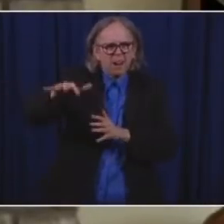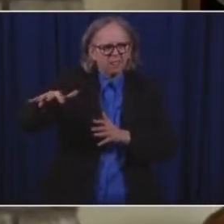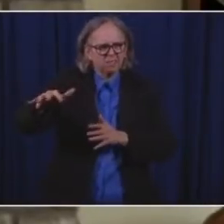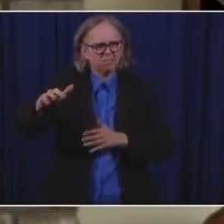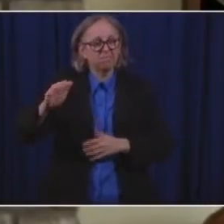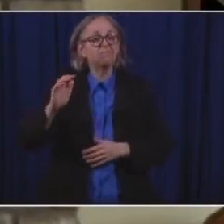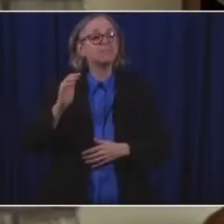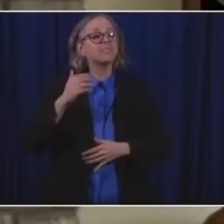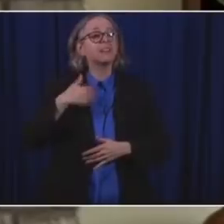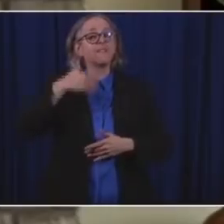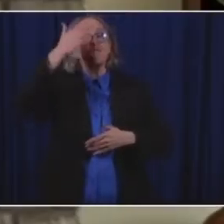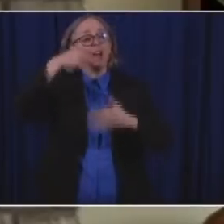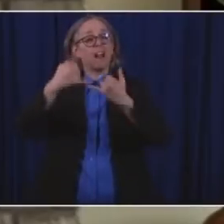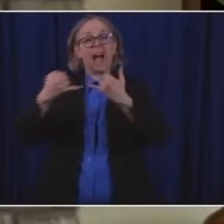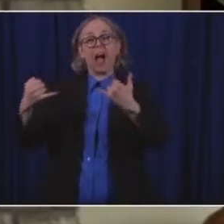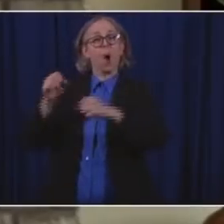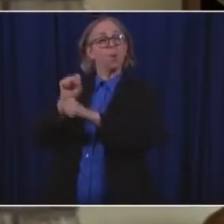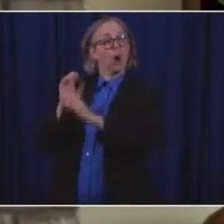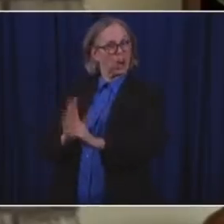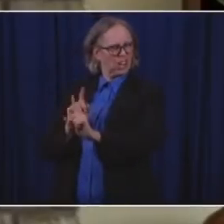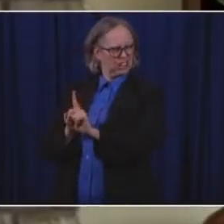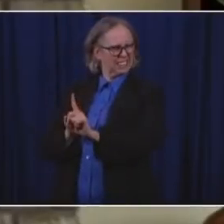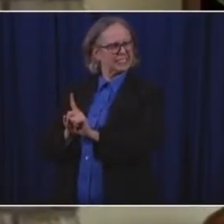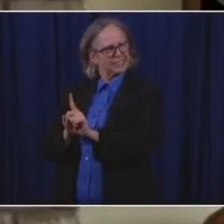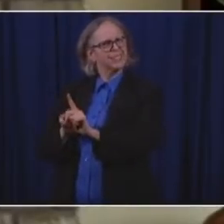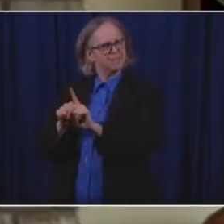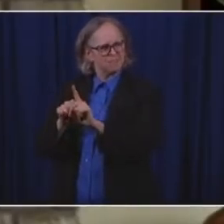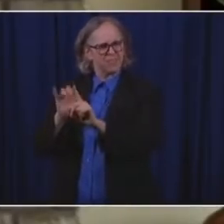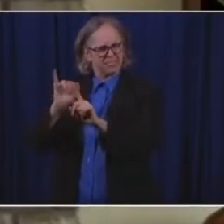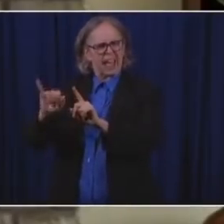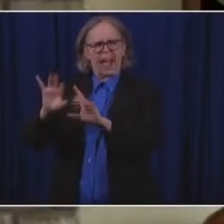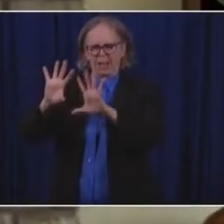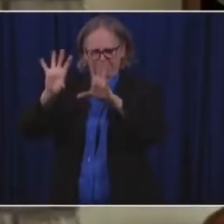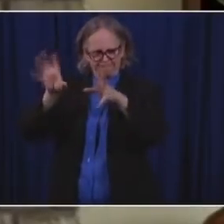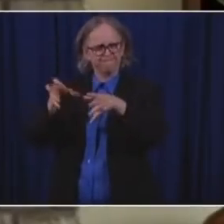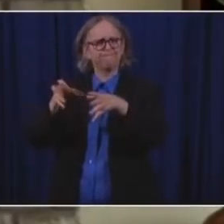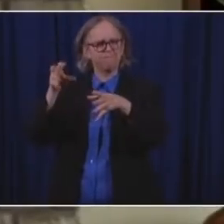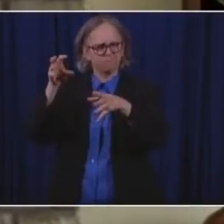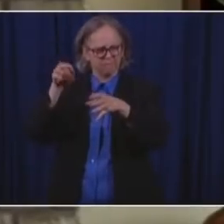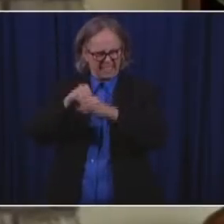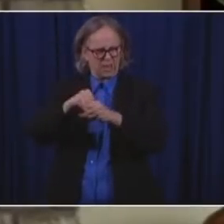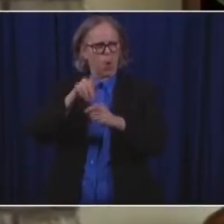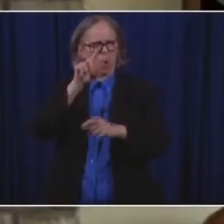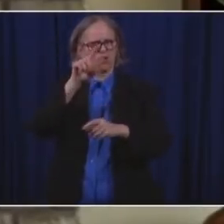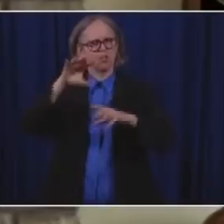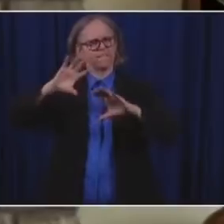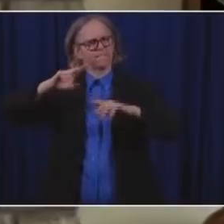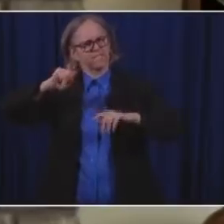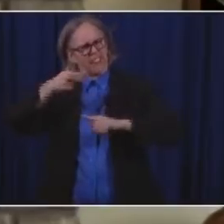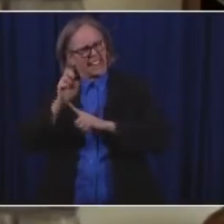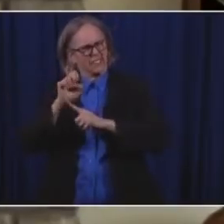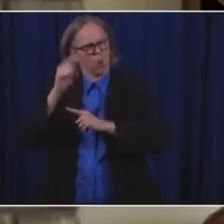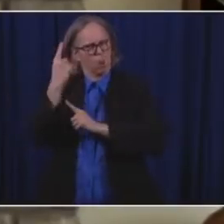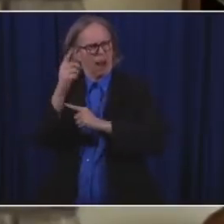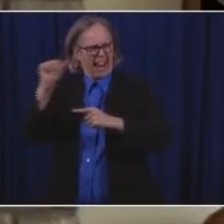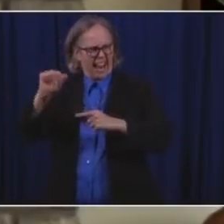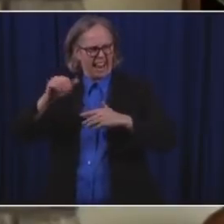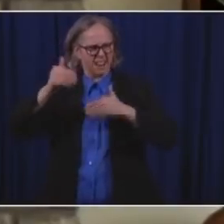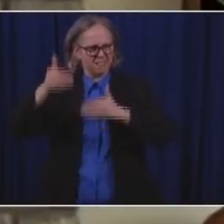I raised the issue to our team. I said, that, you know, the frontline workers in our prisons, you